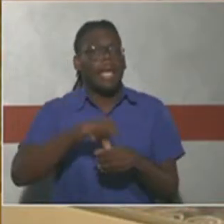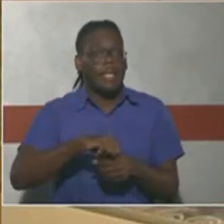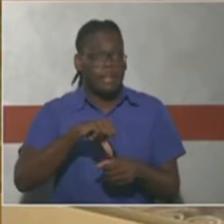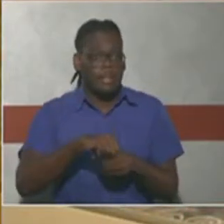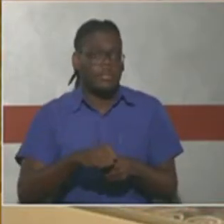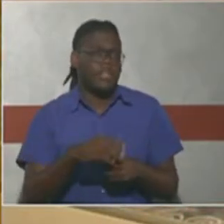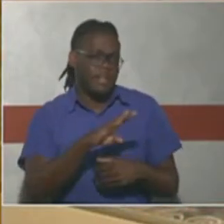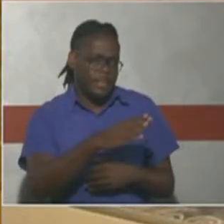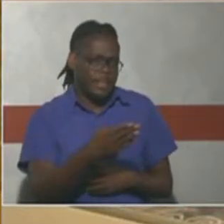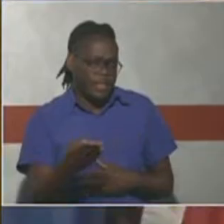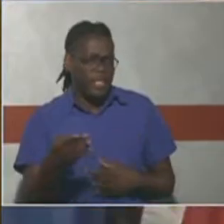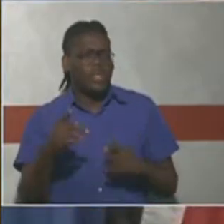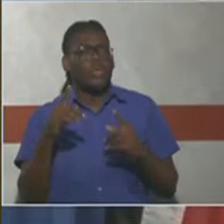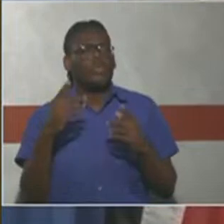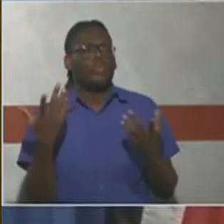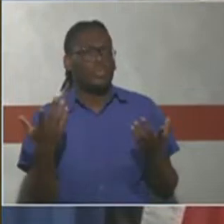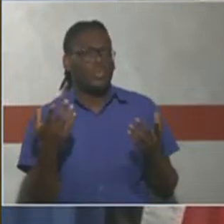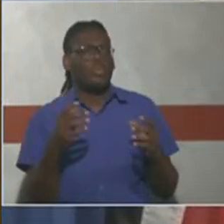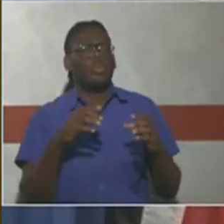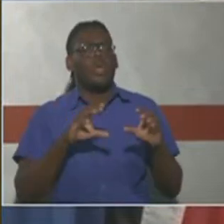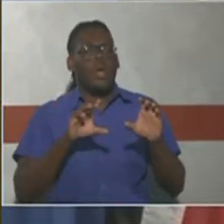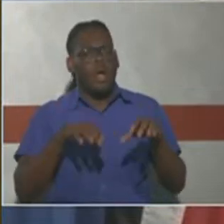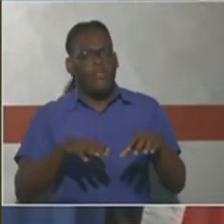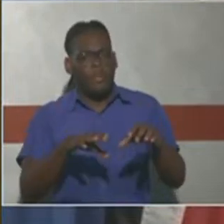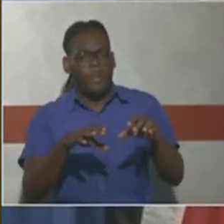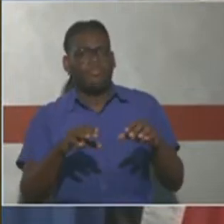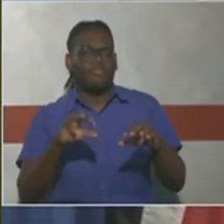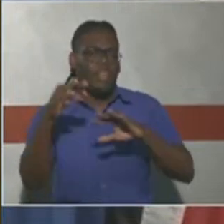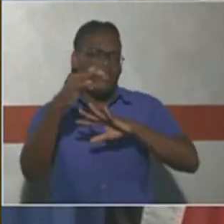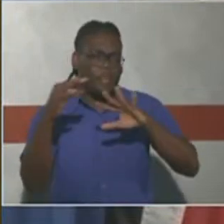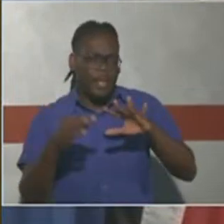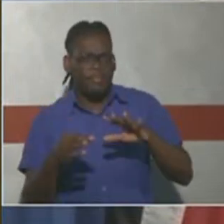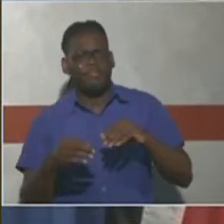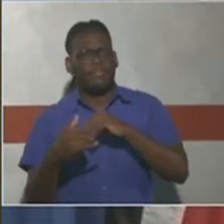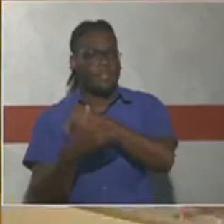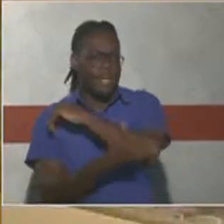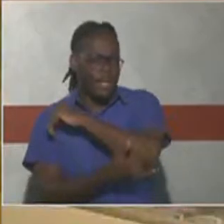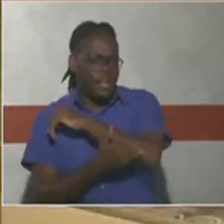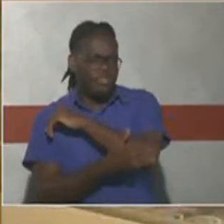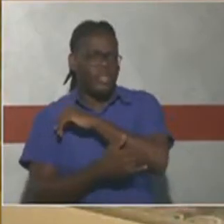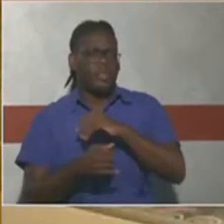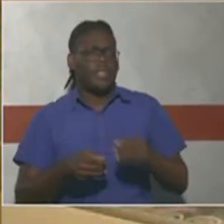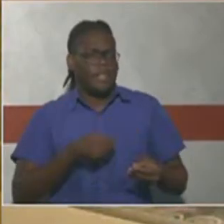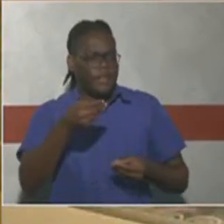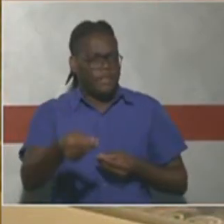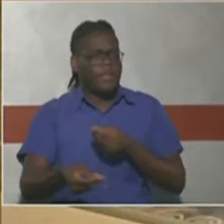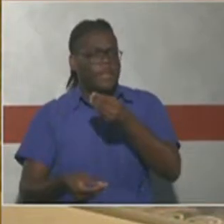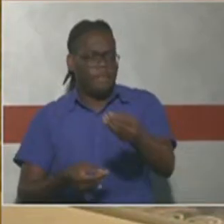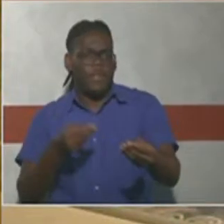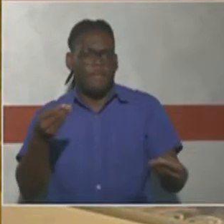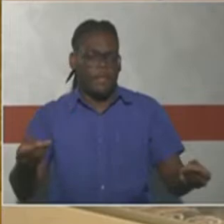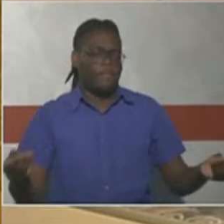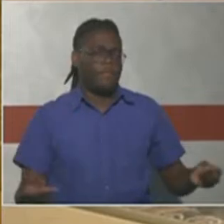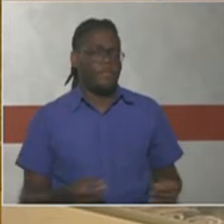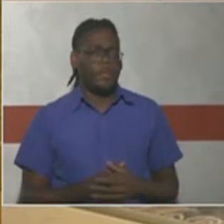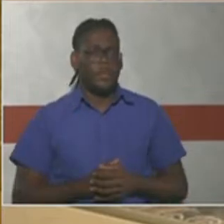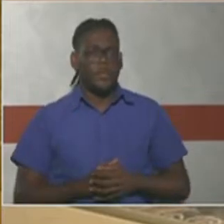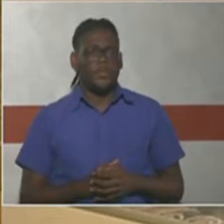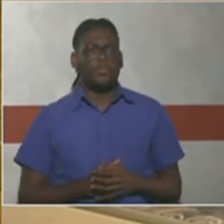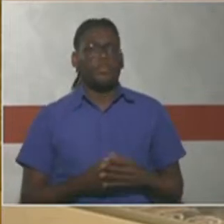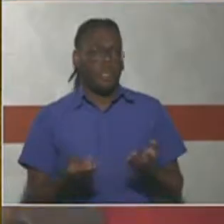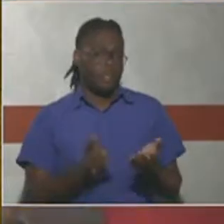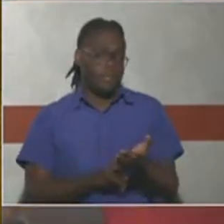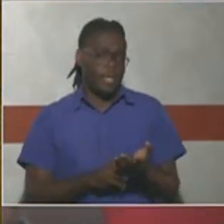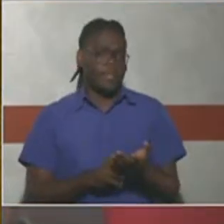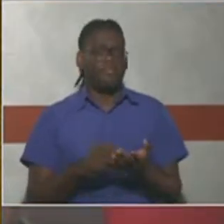that's a different story. This is straight commercial arrangements. Is Shell going to get any sort of concessions, more concessions